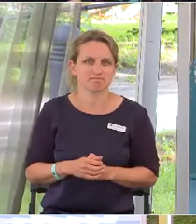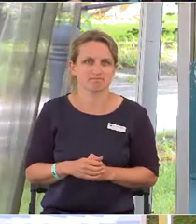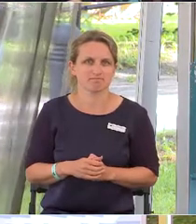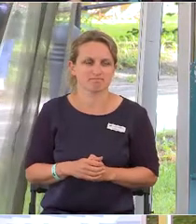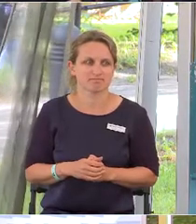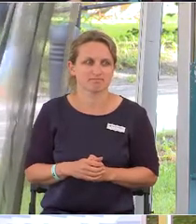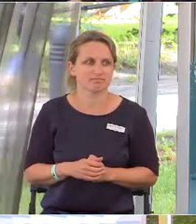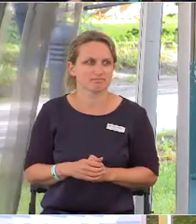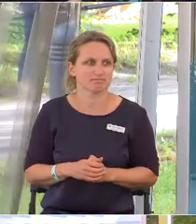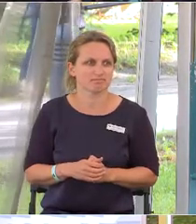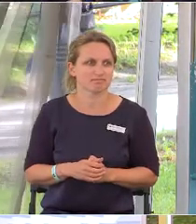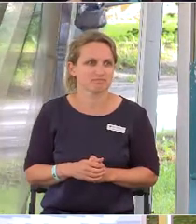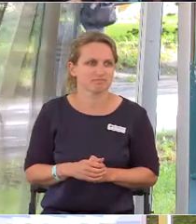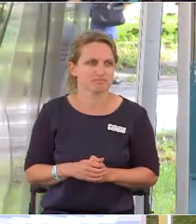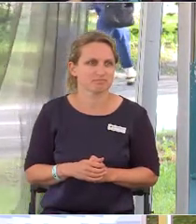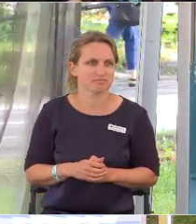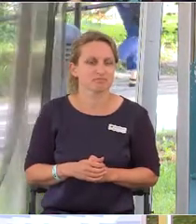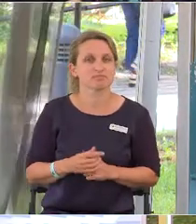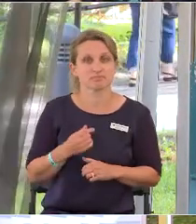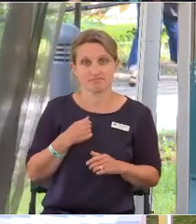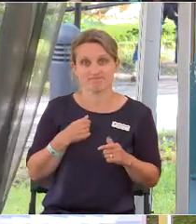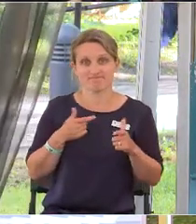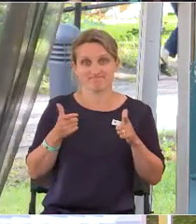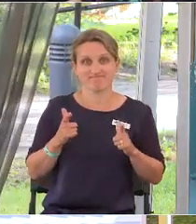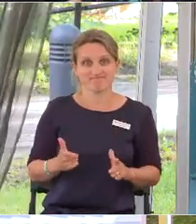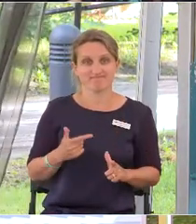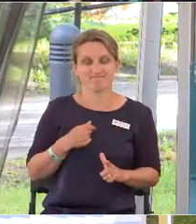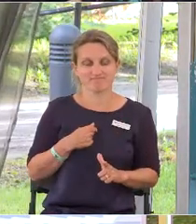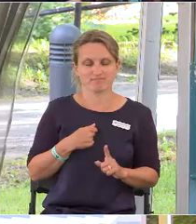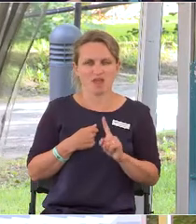whatever. Yeah, I can't but agree, but still,